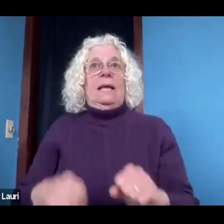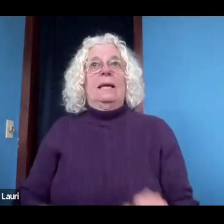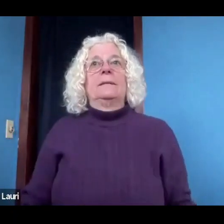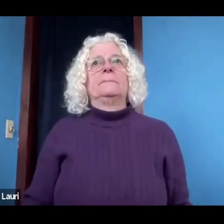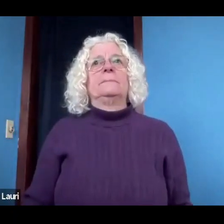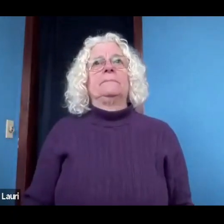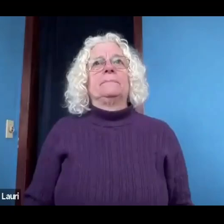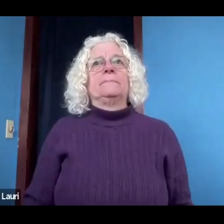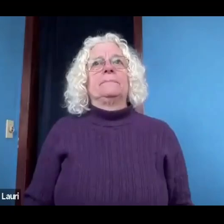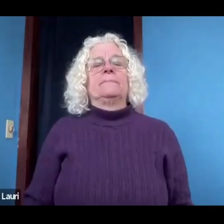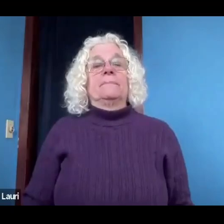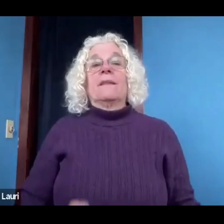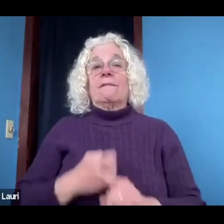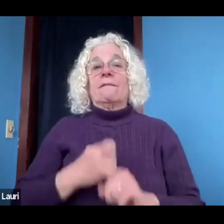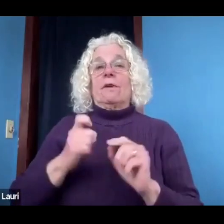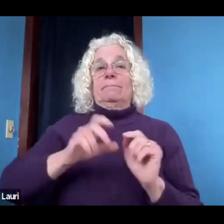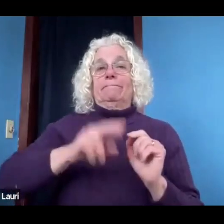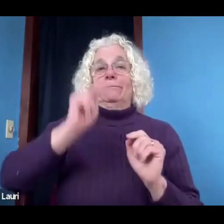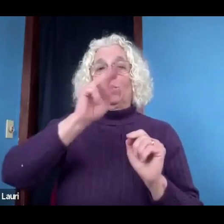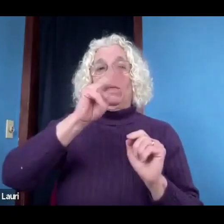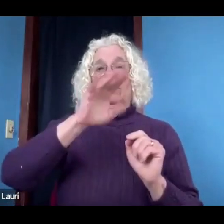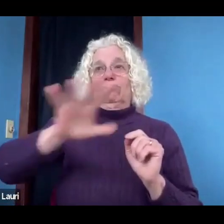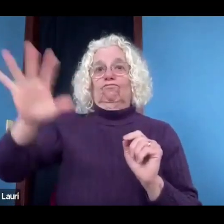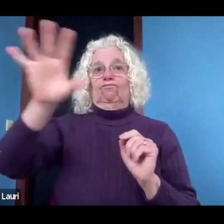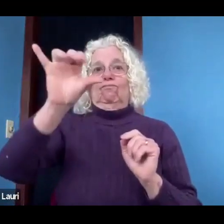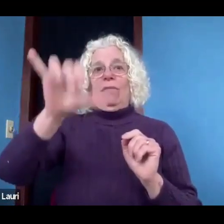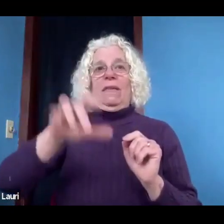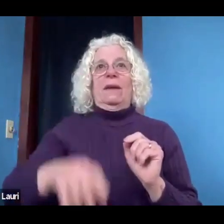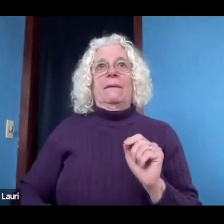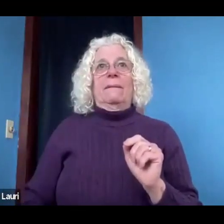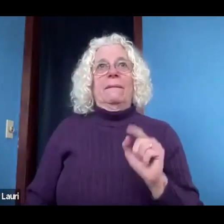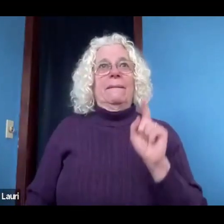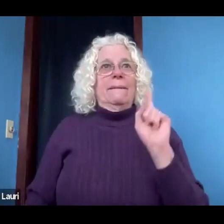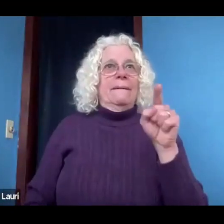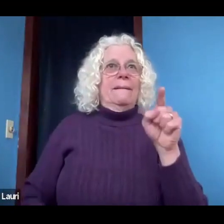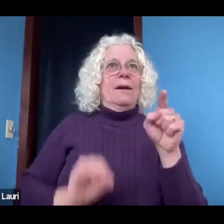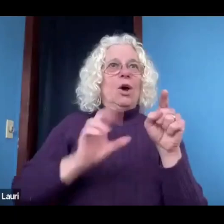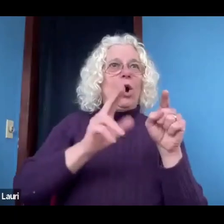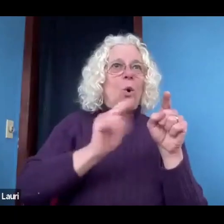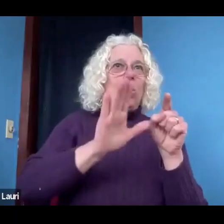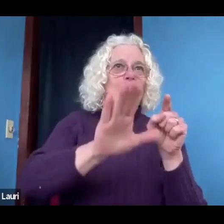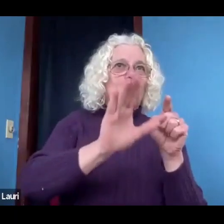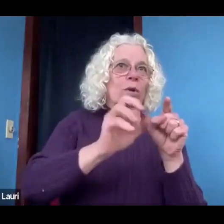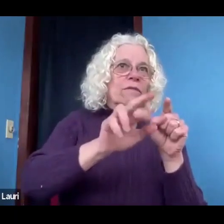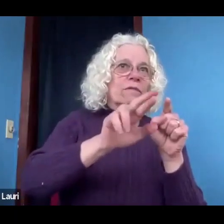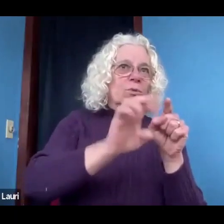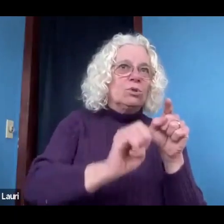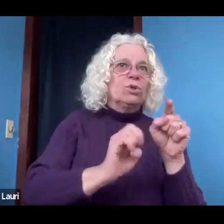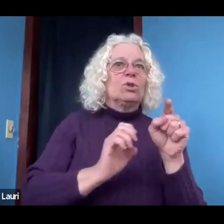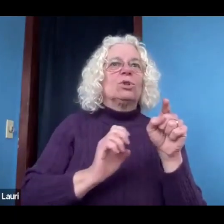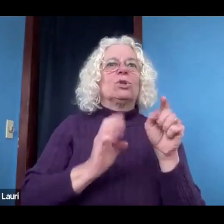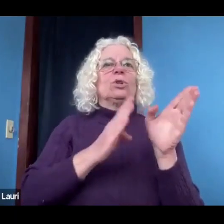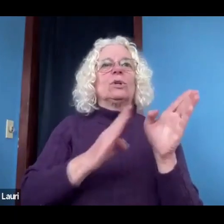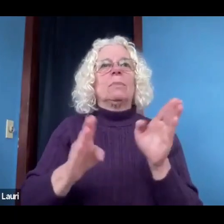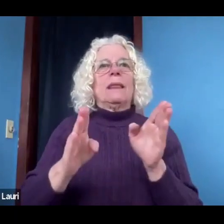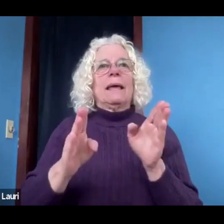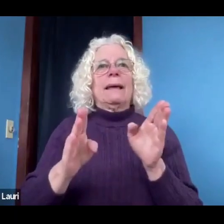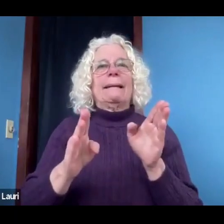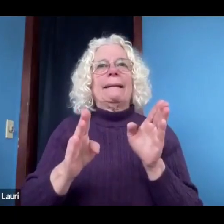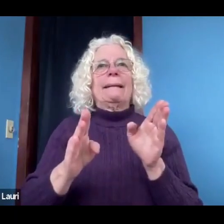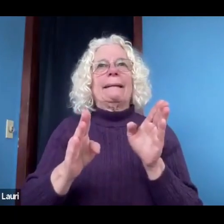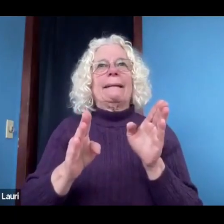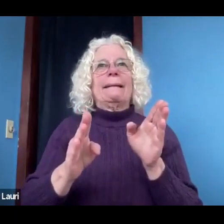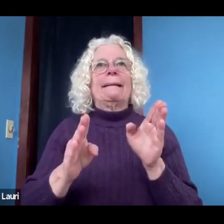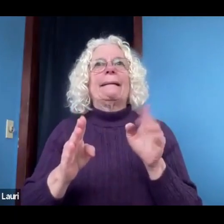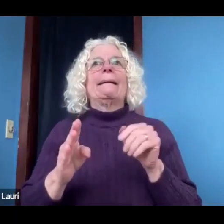find here in our area. There's the Own Your Future companion guide to the Own Your Future website, the Planning Ahead guide, which is super hot,